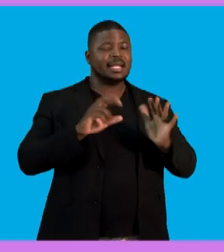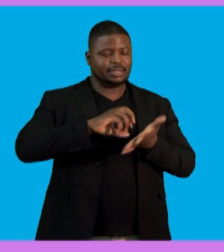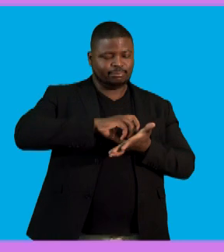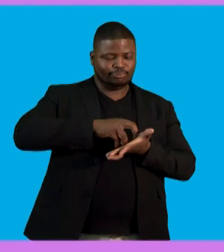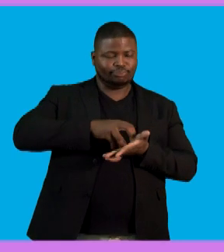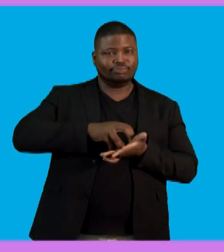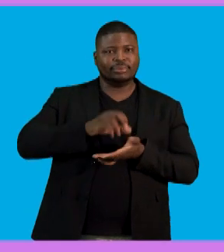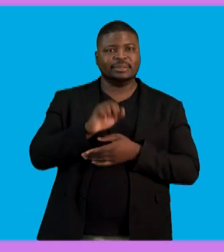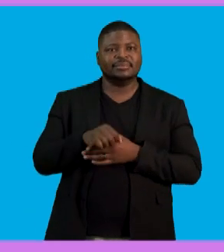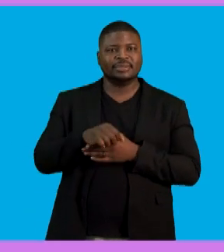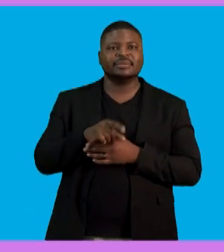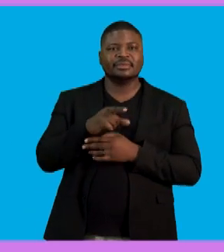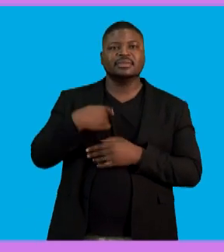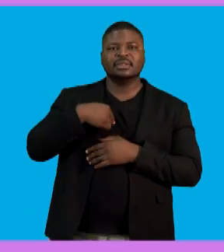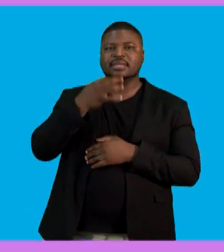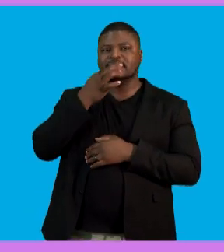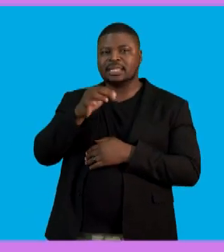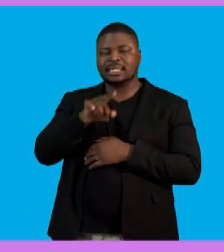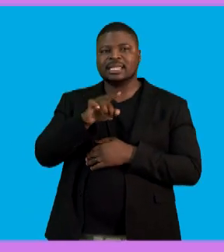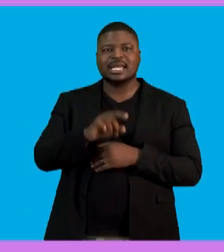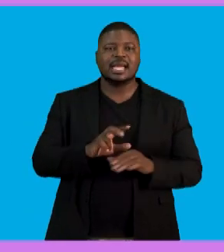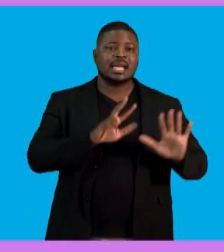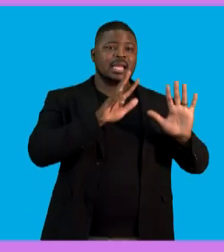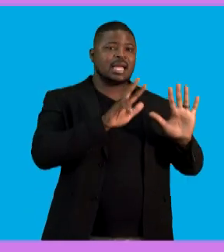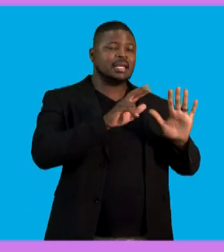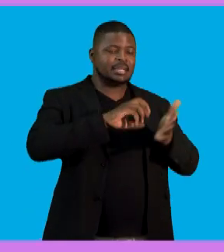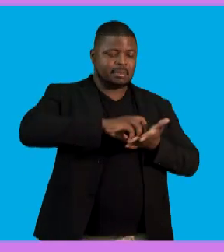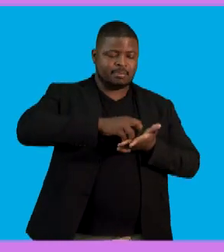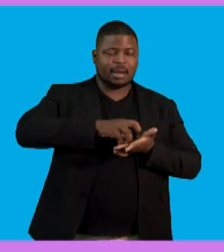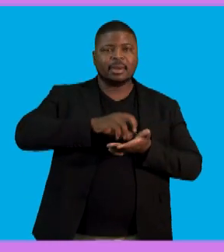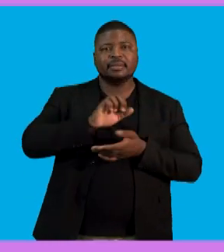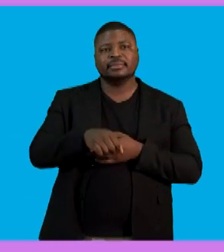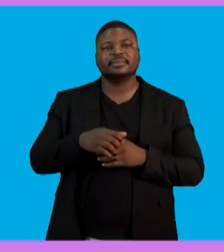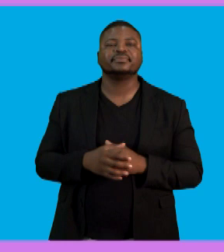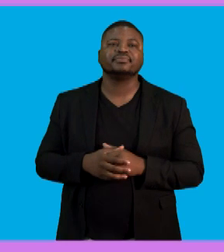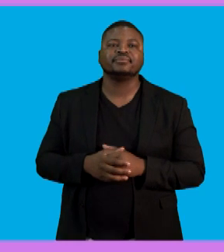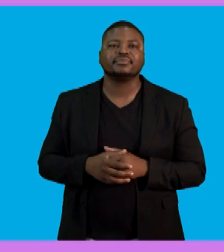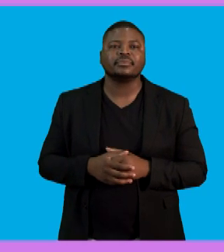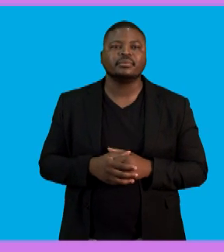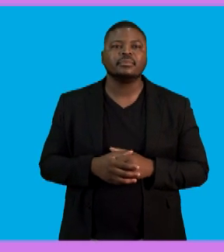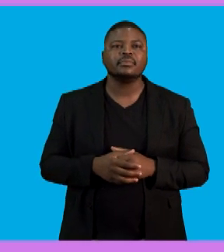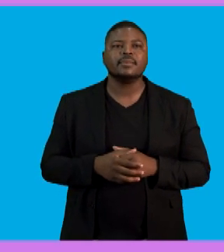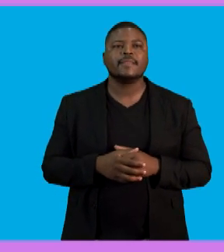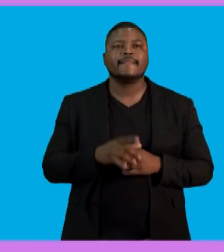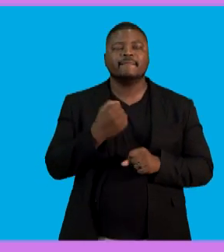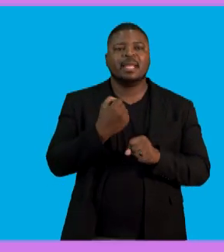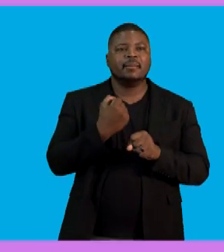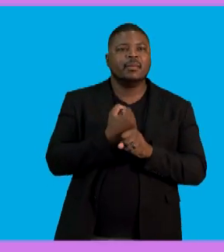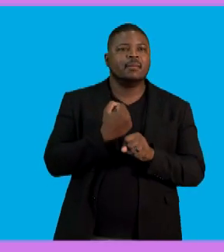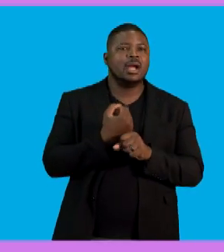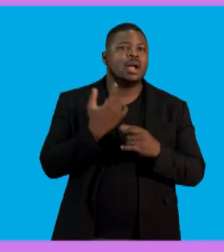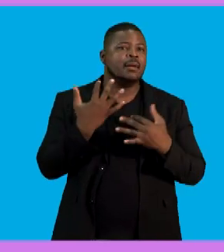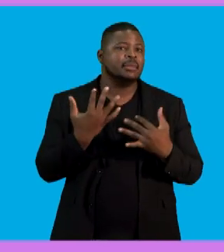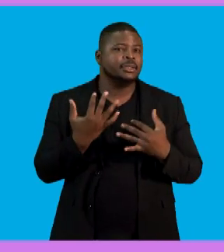pancakes. So I'll just write 8 pancakes and then, so it's 8 pancakes are